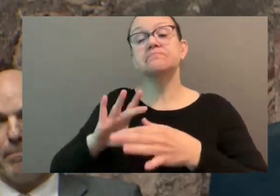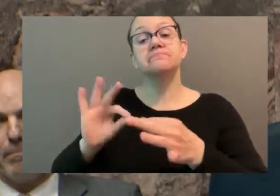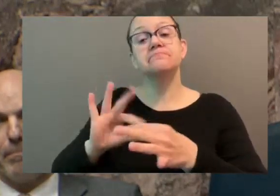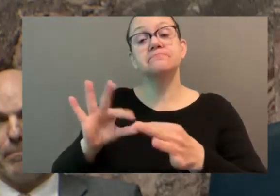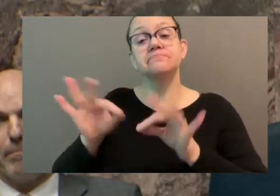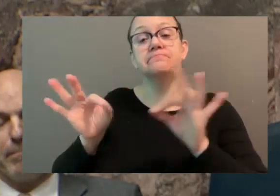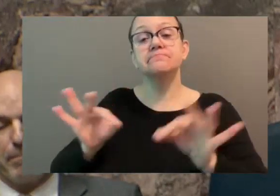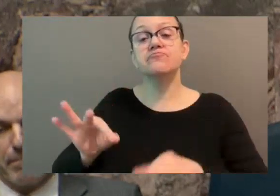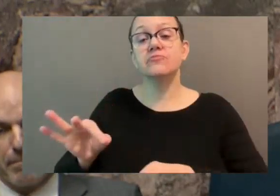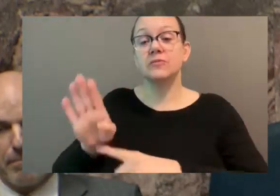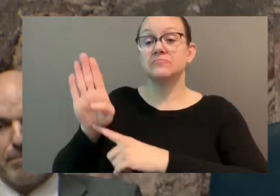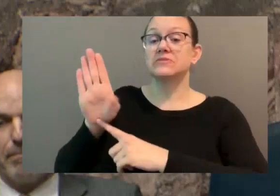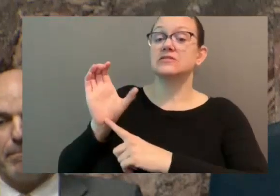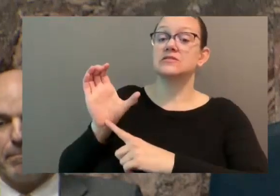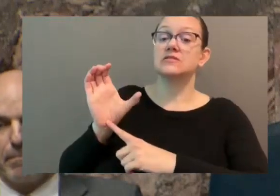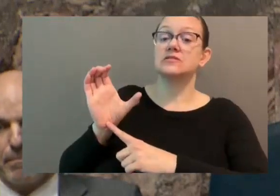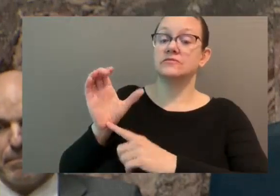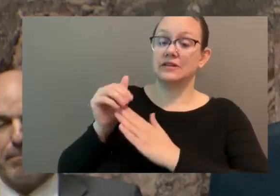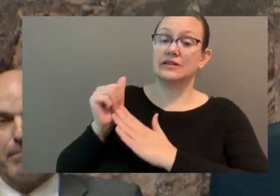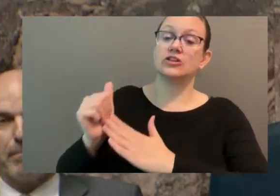Canada.